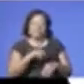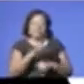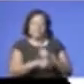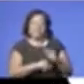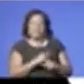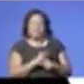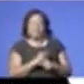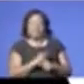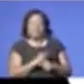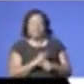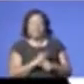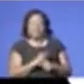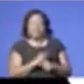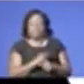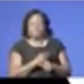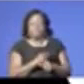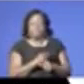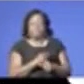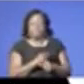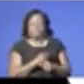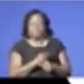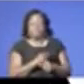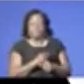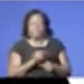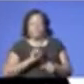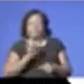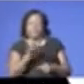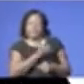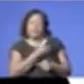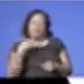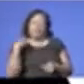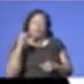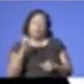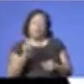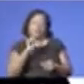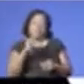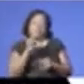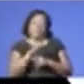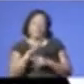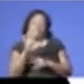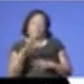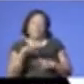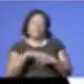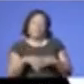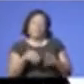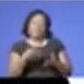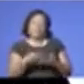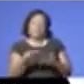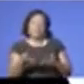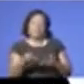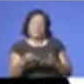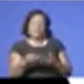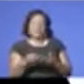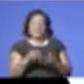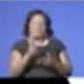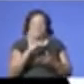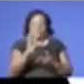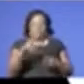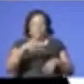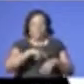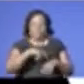Simply put, Mr. Speaker, our office has $25 to spend 4 times a year.